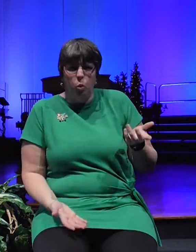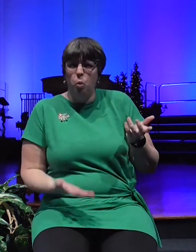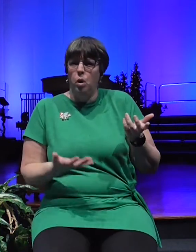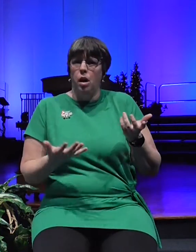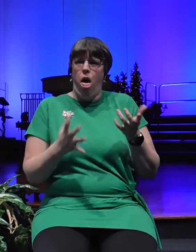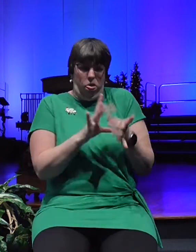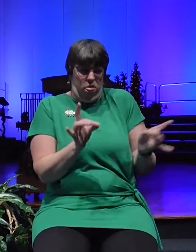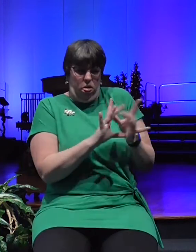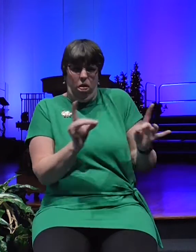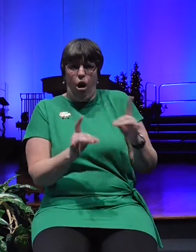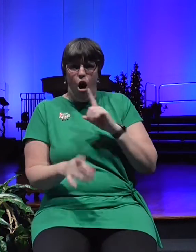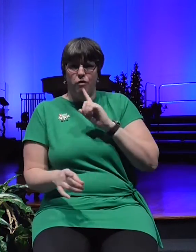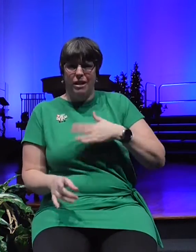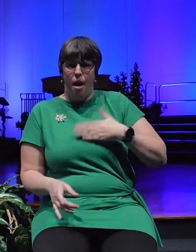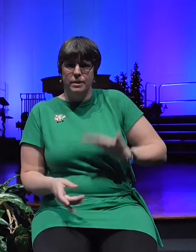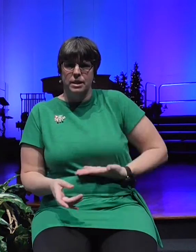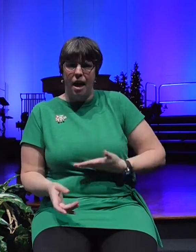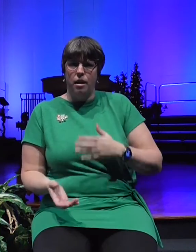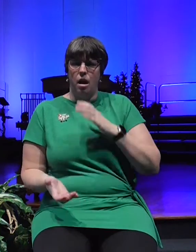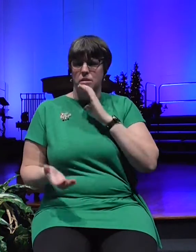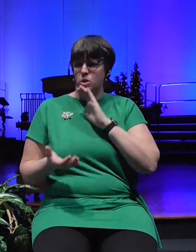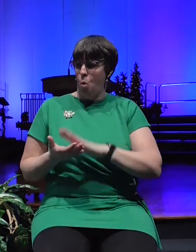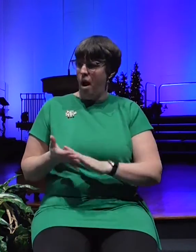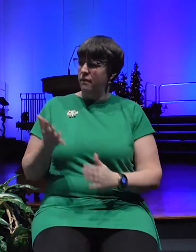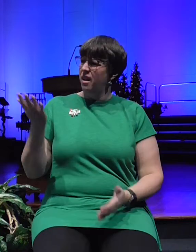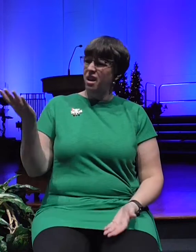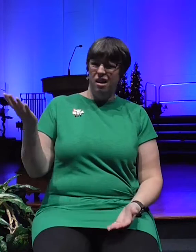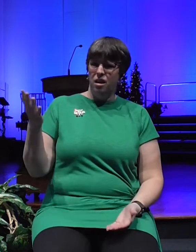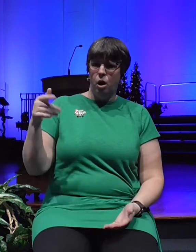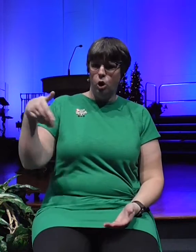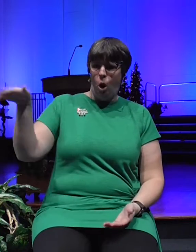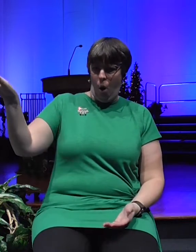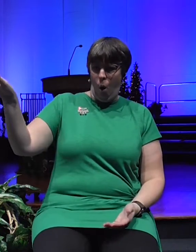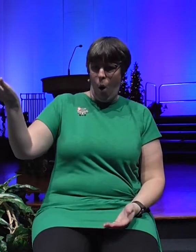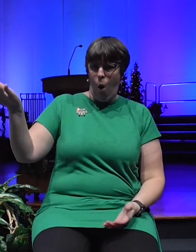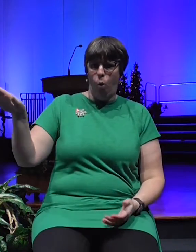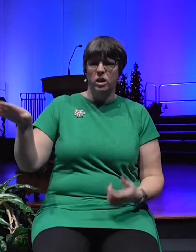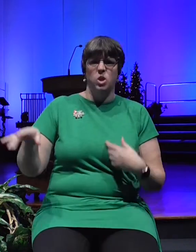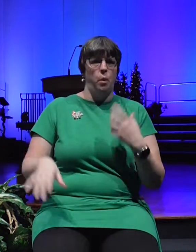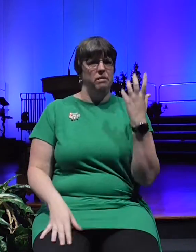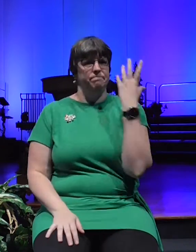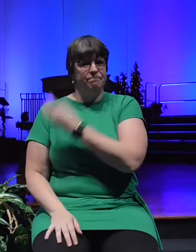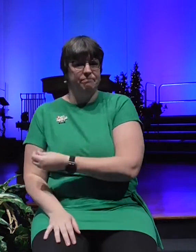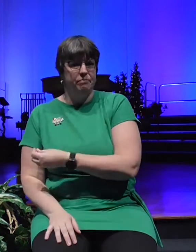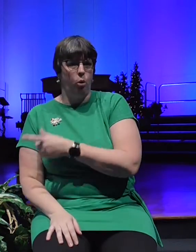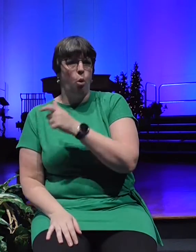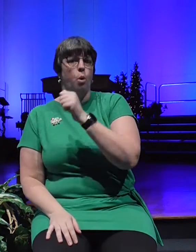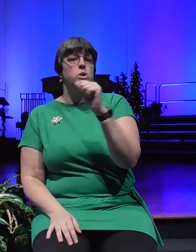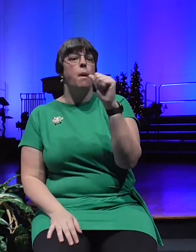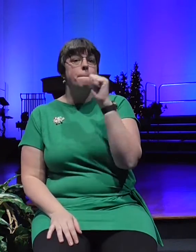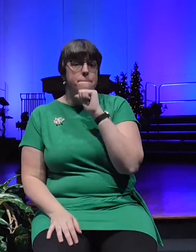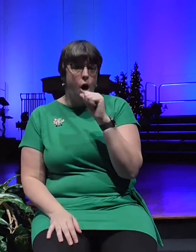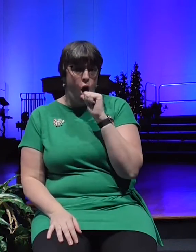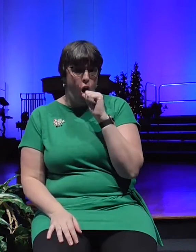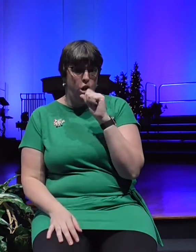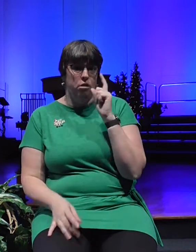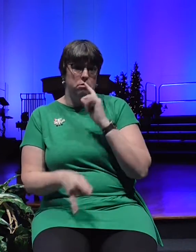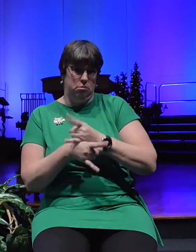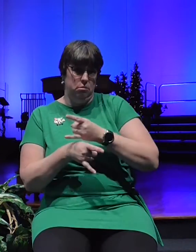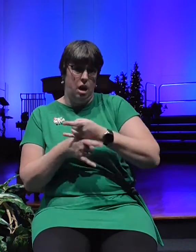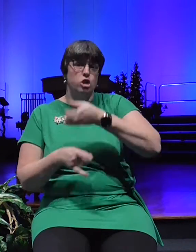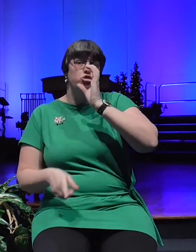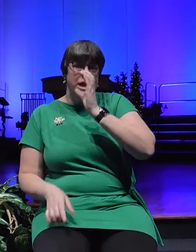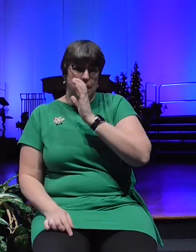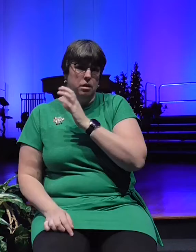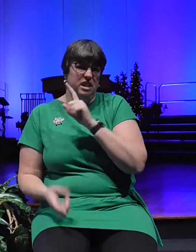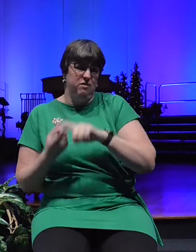blah. And he's really upset. And his wife finally tells him to leave. And so he leaves and he goes to a bar to have a drink. His